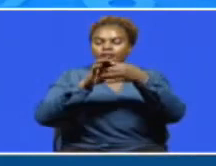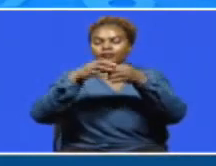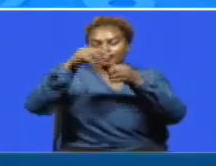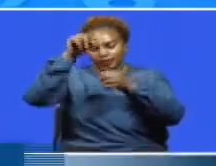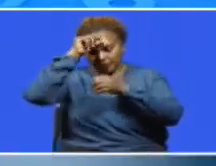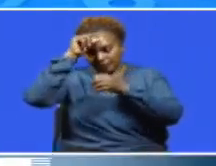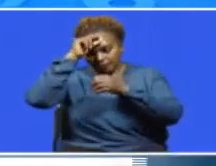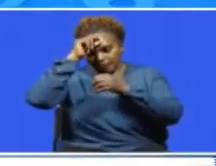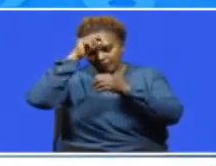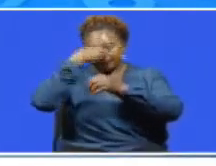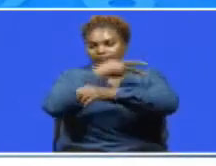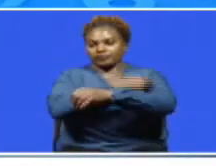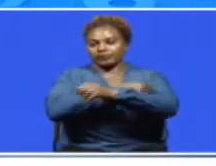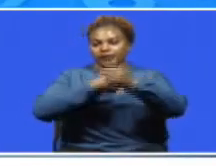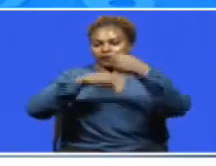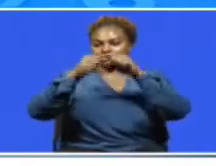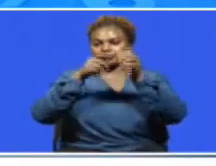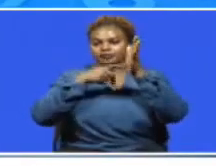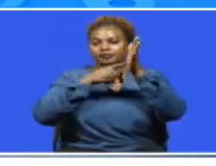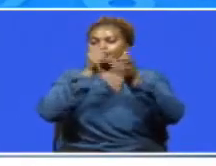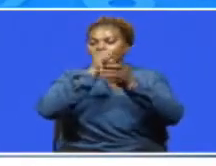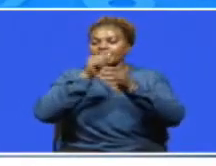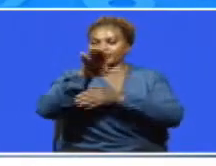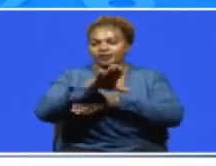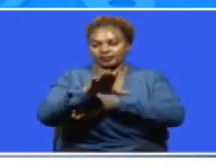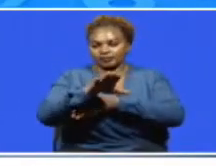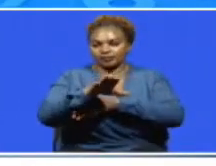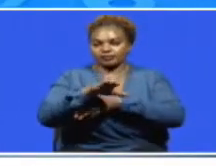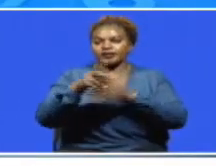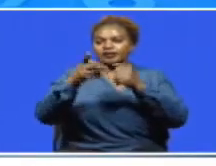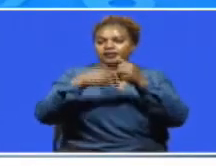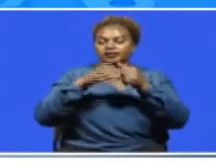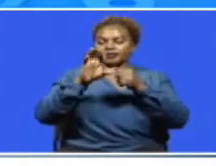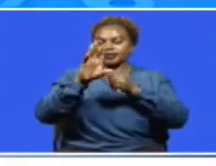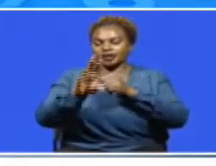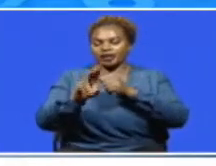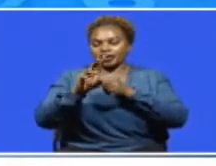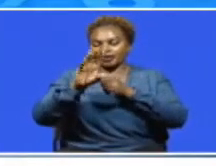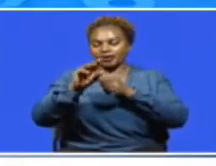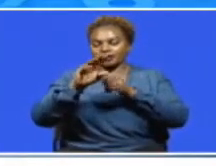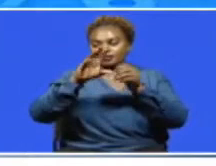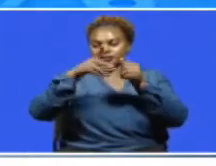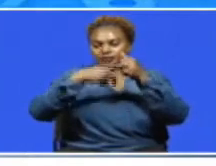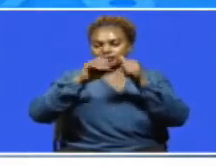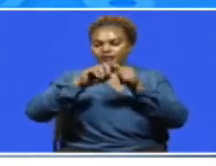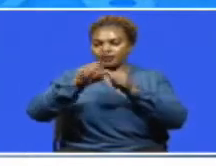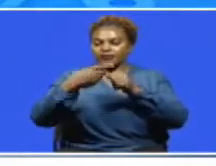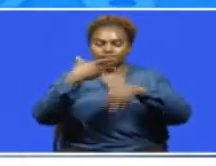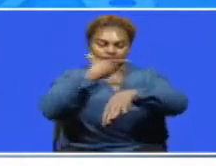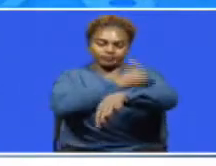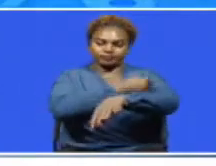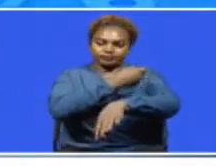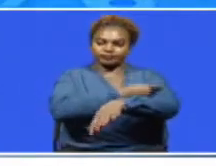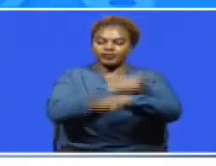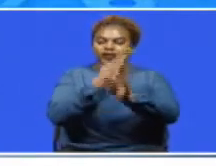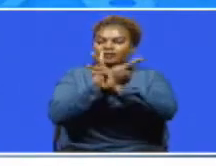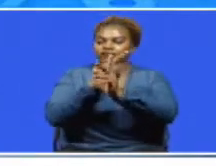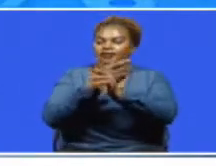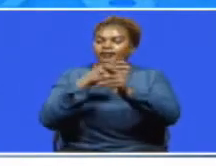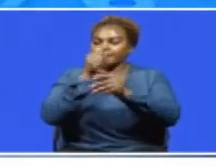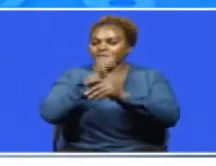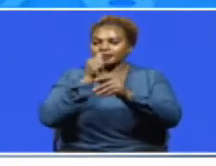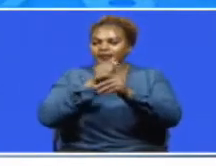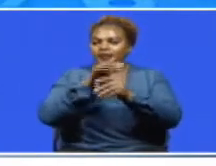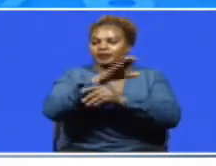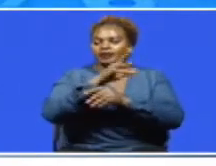government to drive vaccination exercise among the private sector. Now, 60,000 doses are expected to be administered at select business